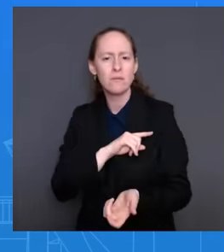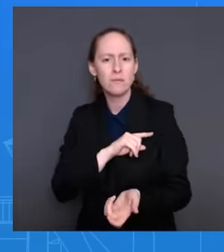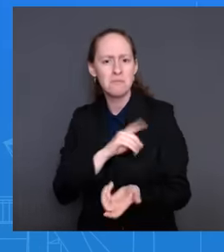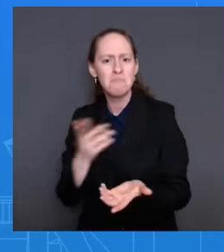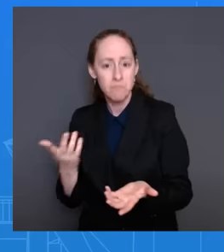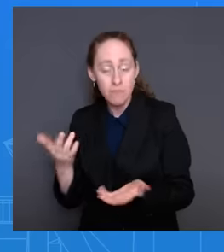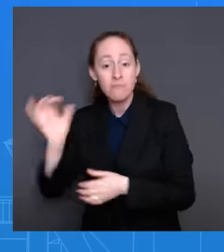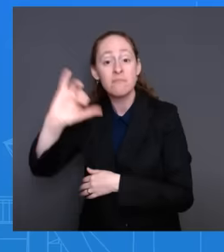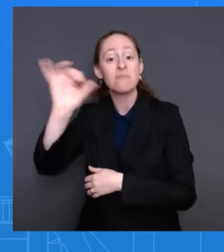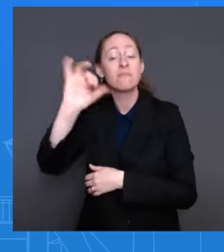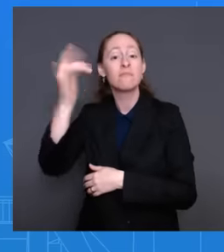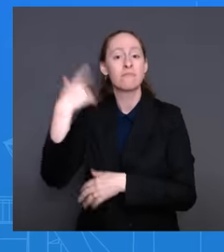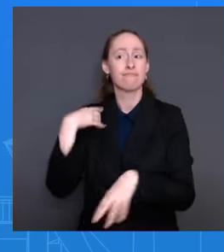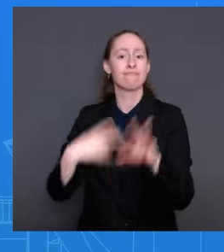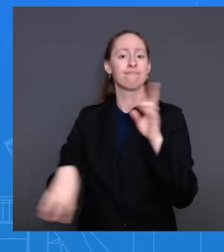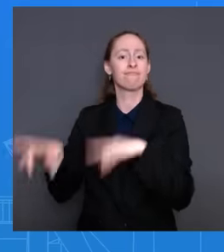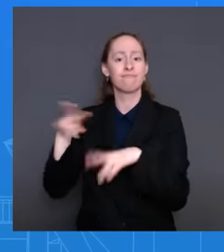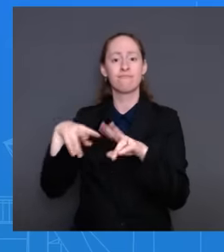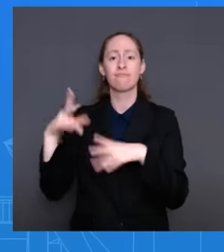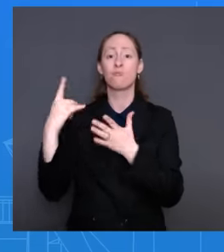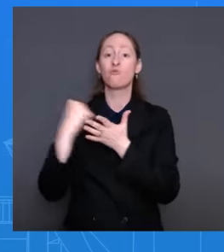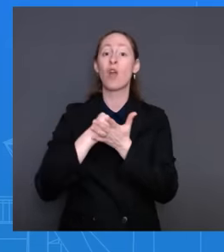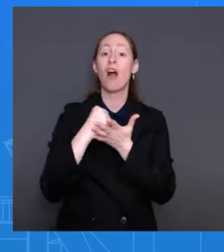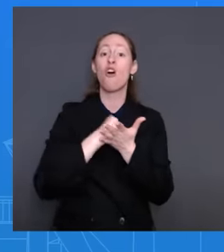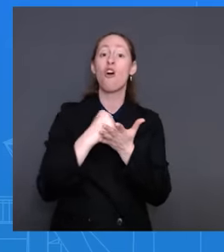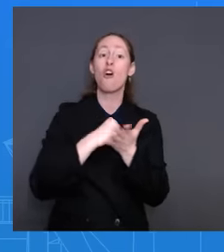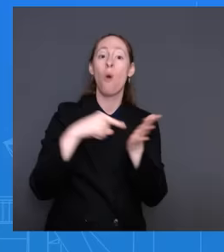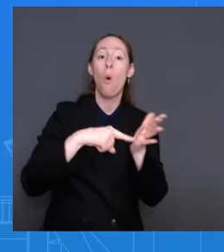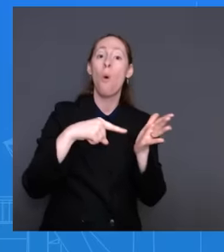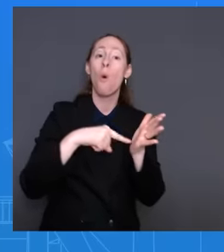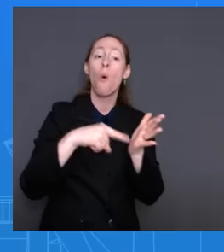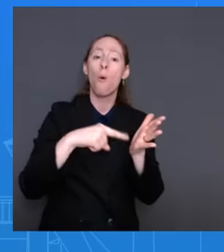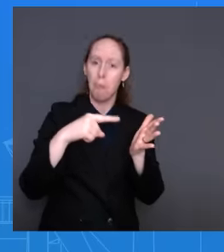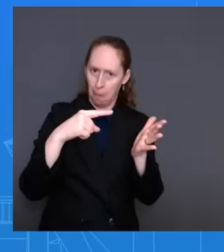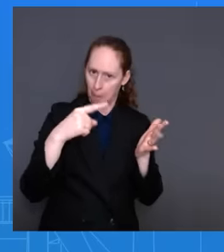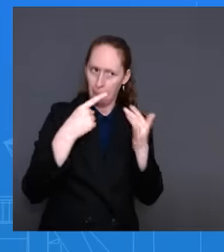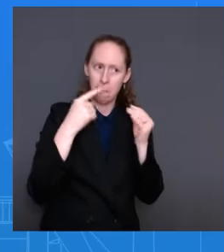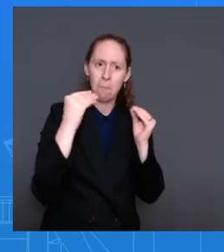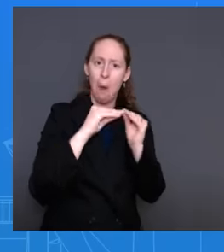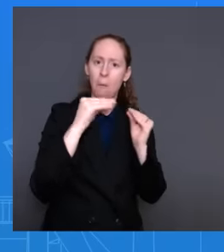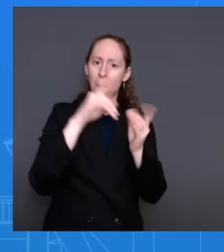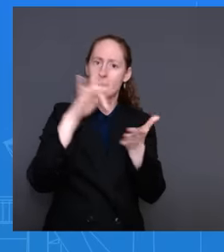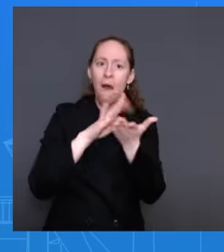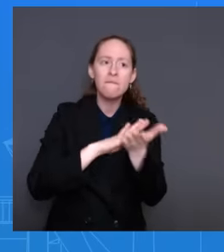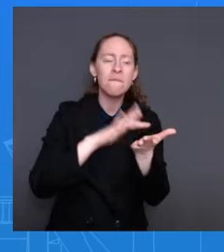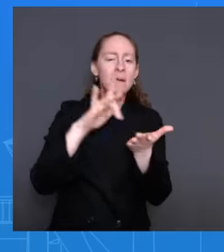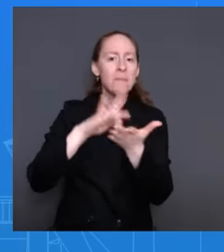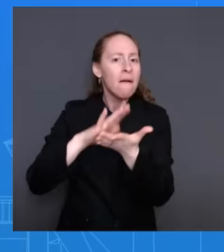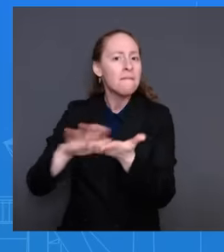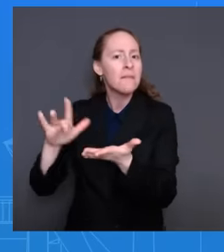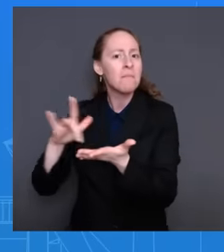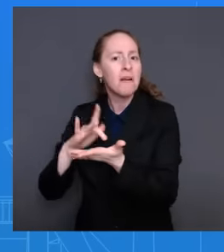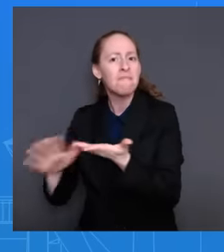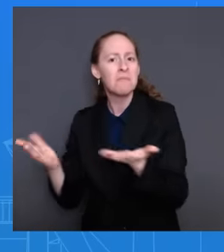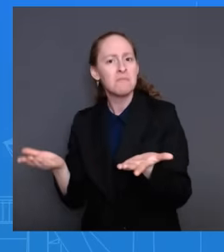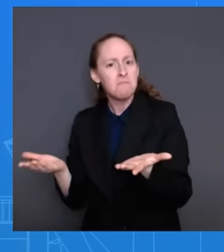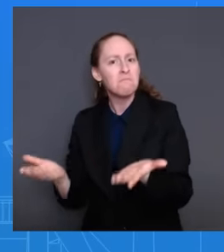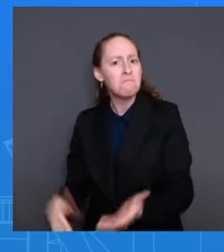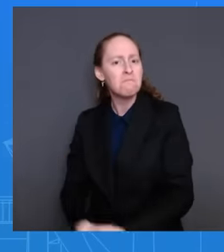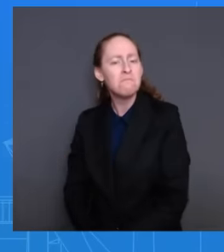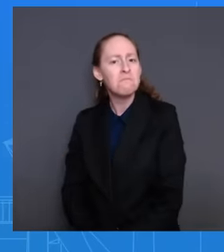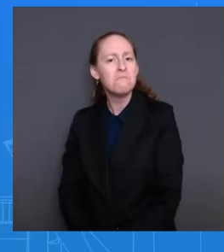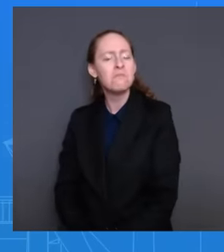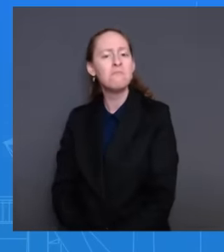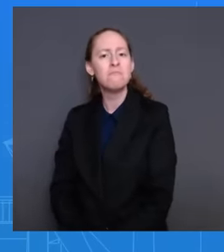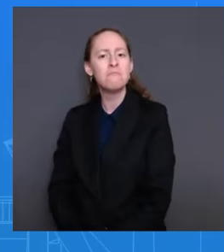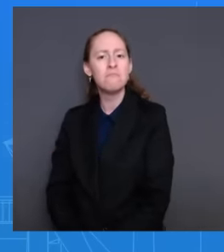service payments come down to historically low levels is because of the strength of the labor market. So